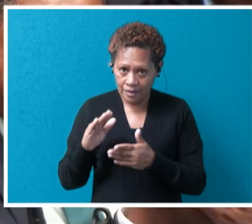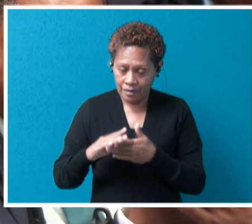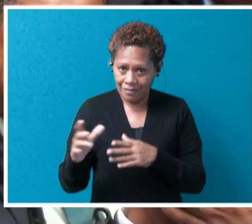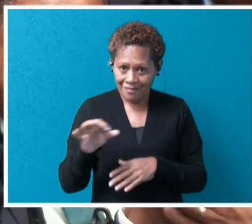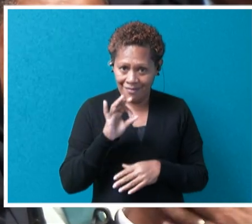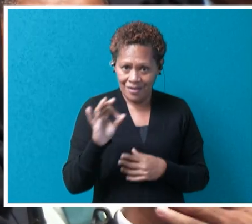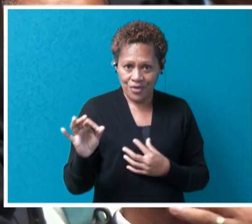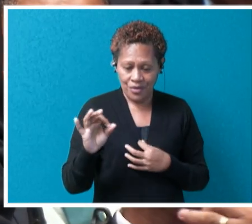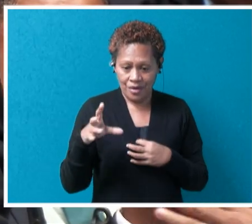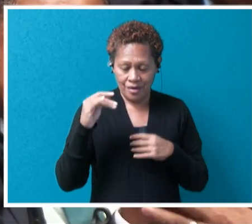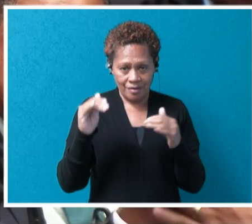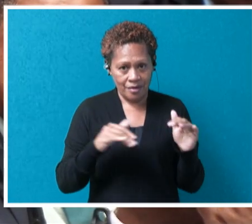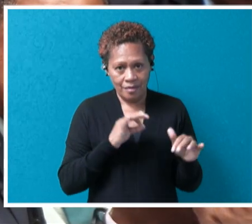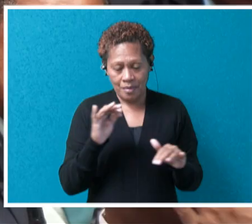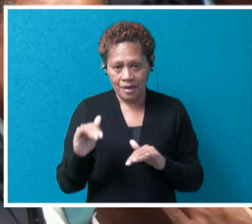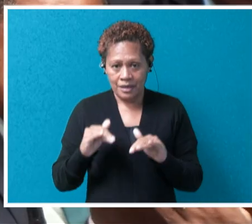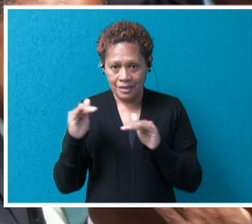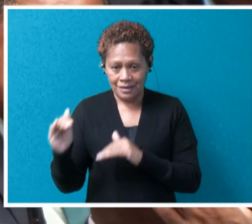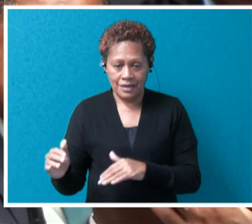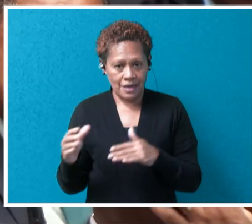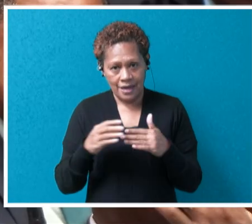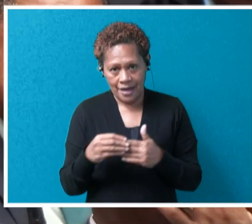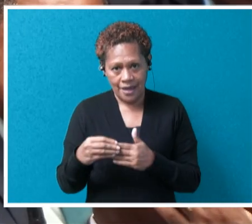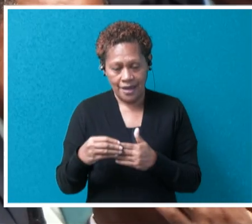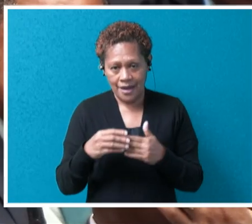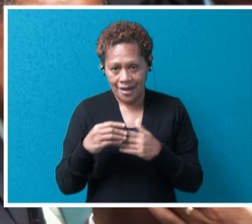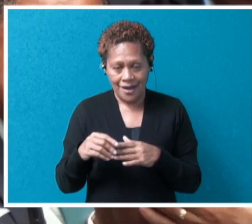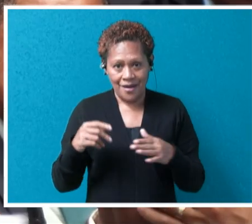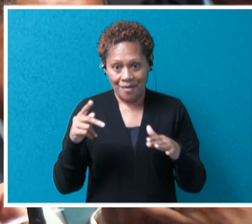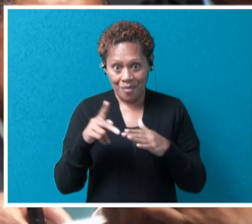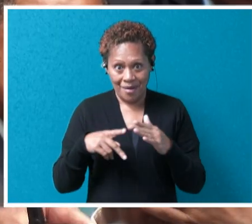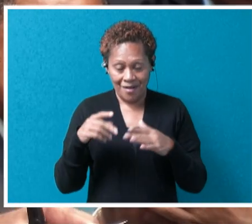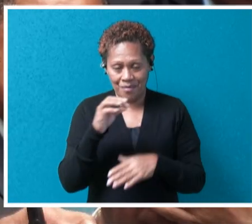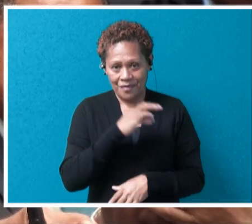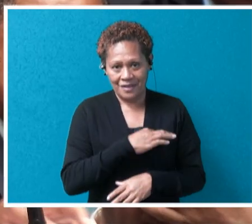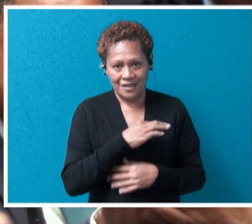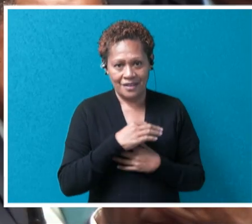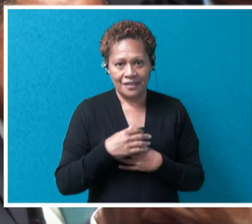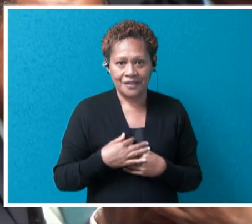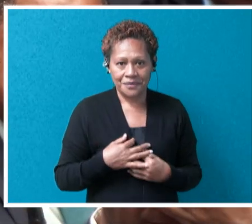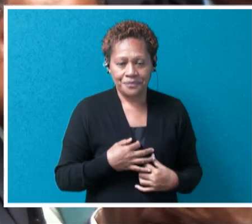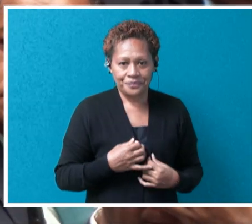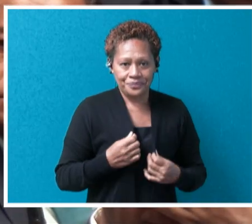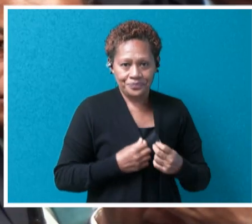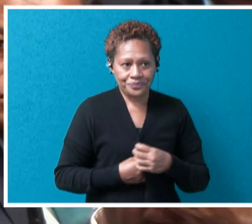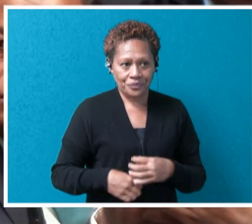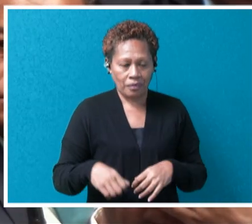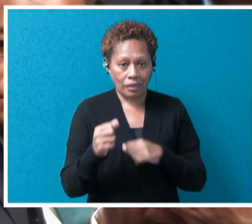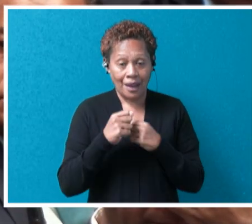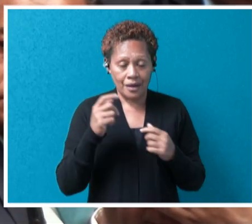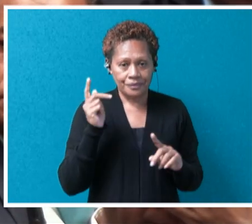a participant, but leaders and primary beneficiaries. Our priority